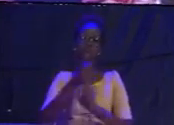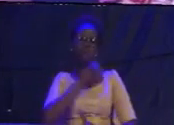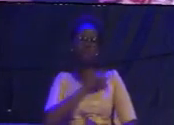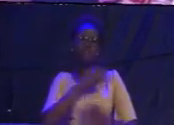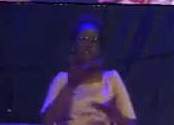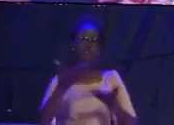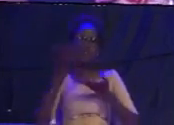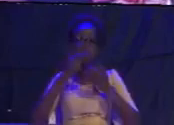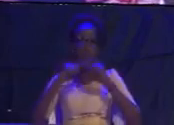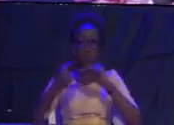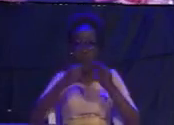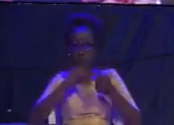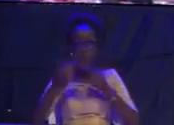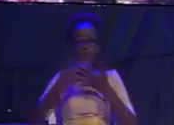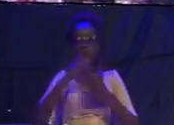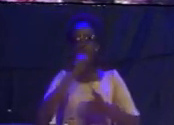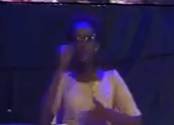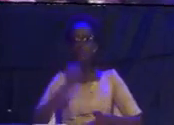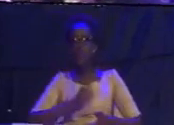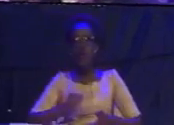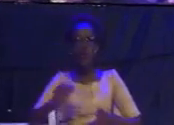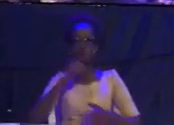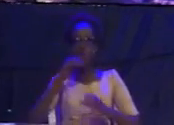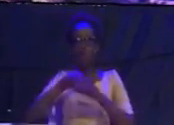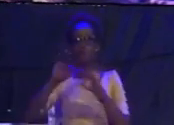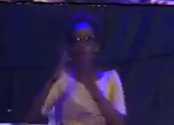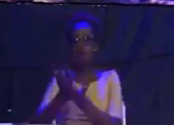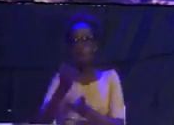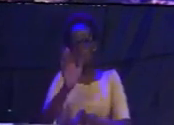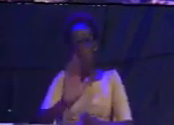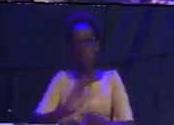you at least had a chance to talk to the old men in your communities.